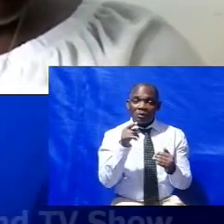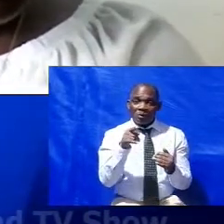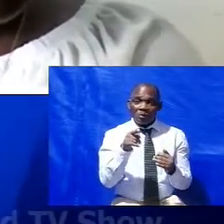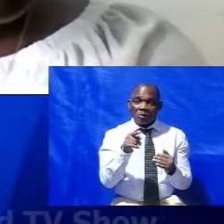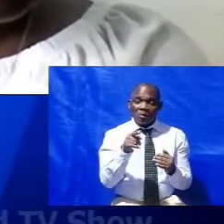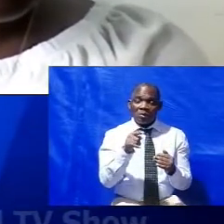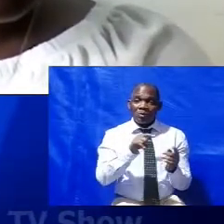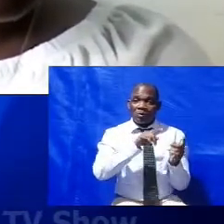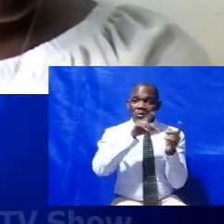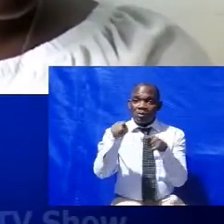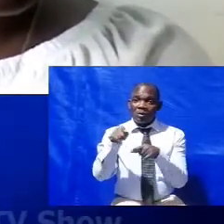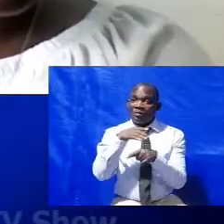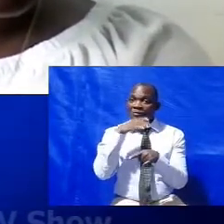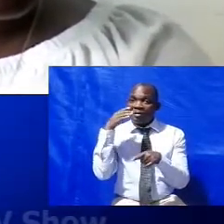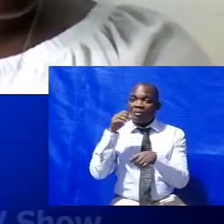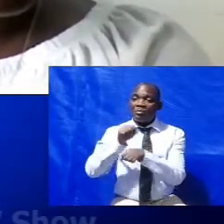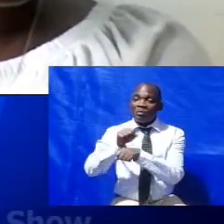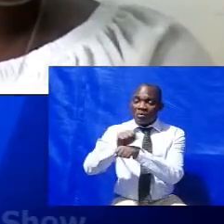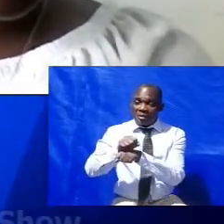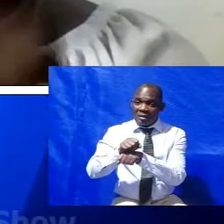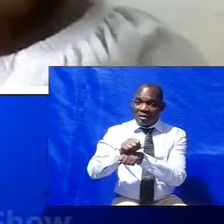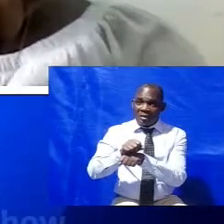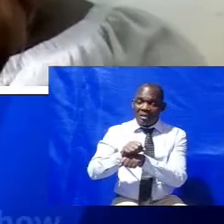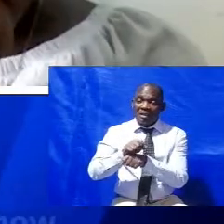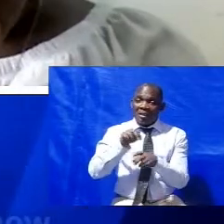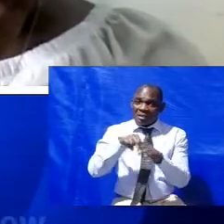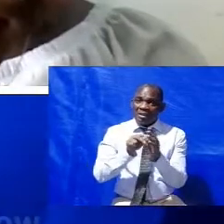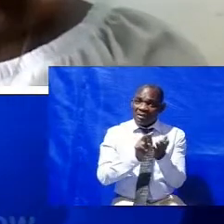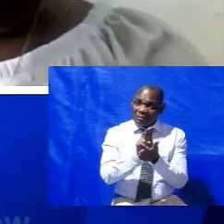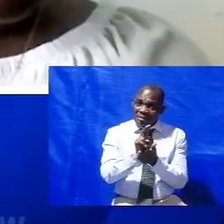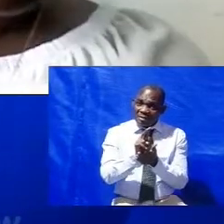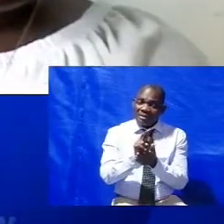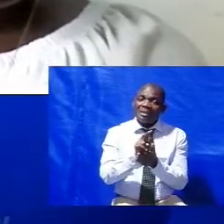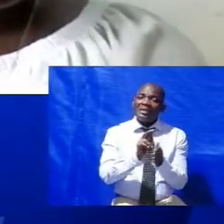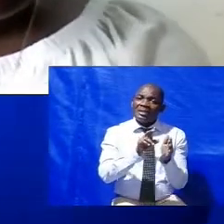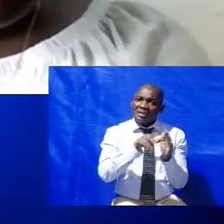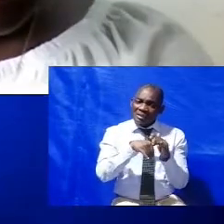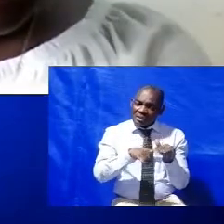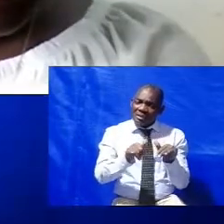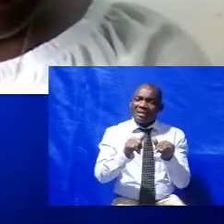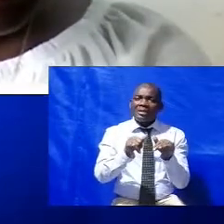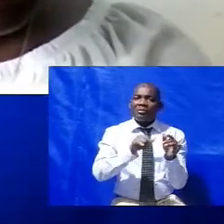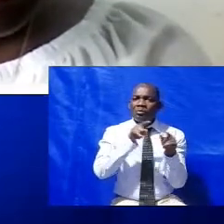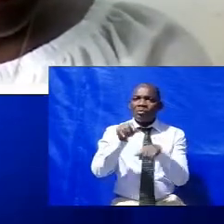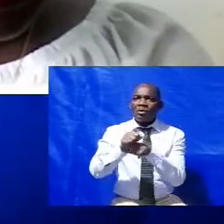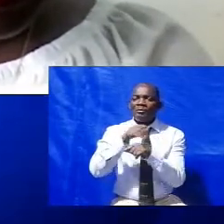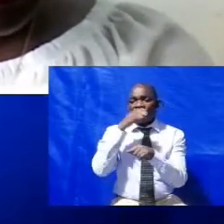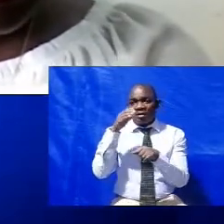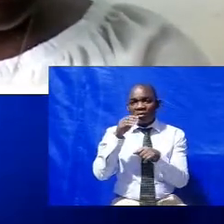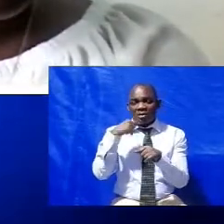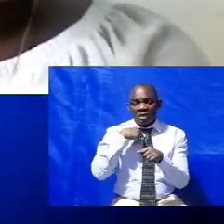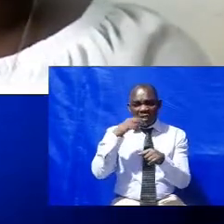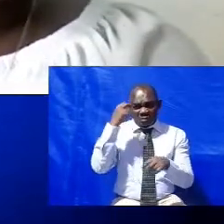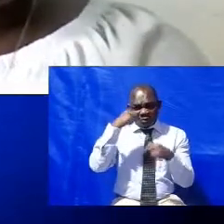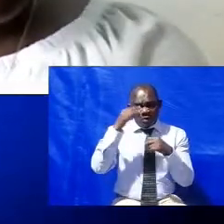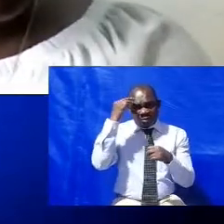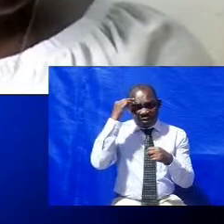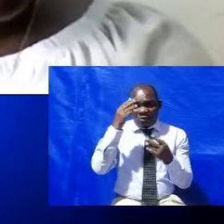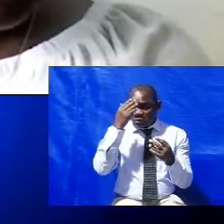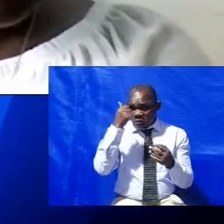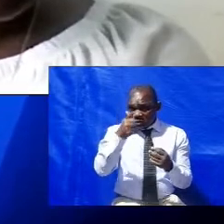You had to then work on farms. Mm-hmm. All this while, you were having struggles with mental health